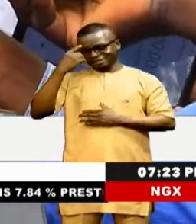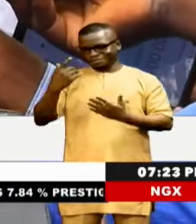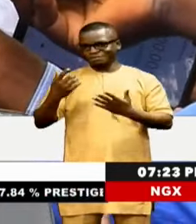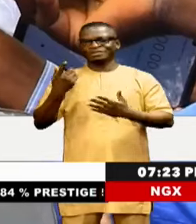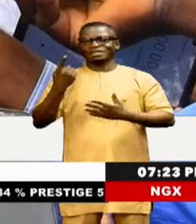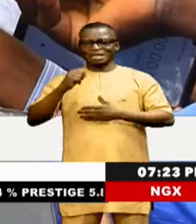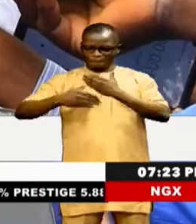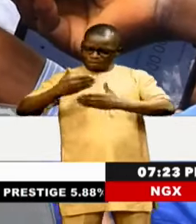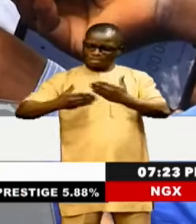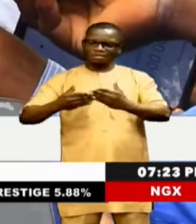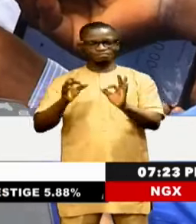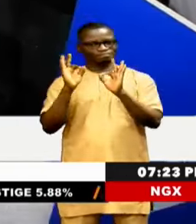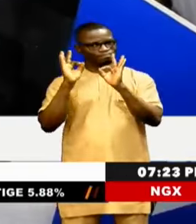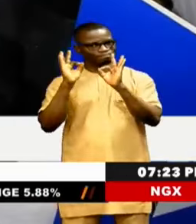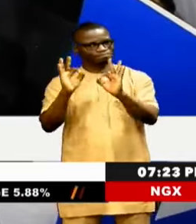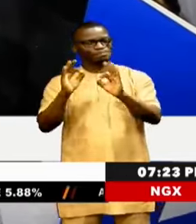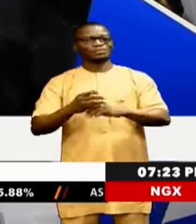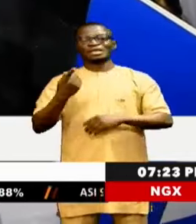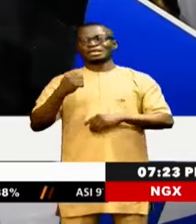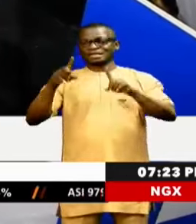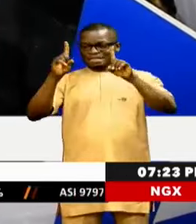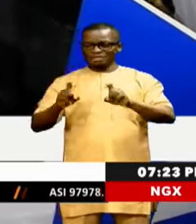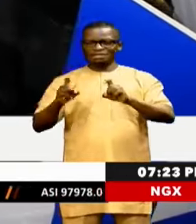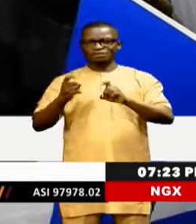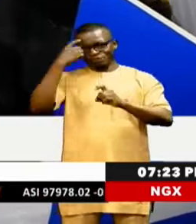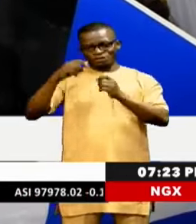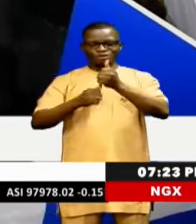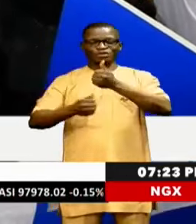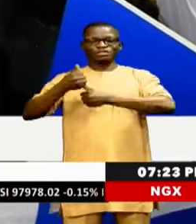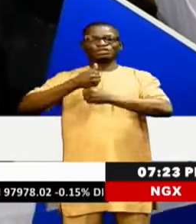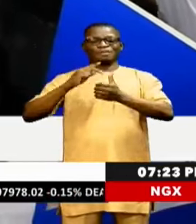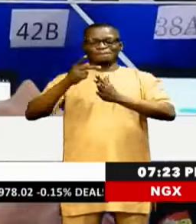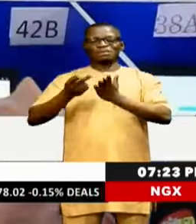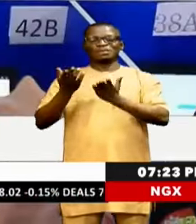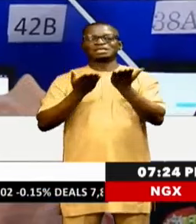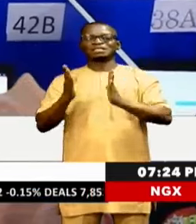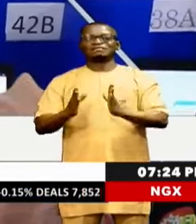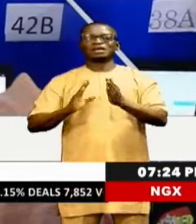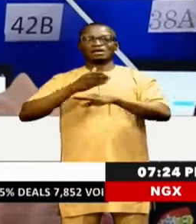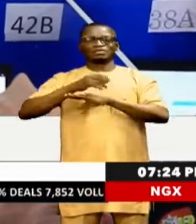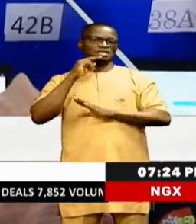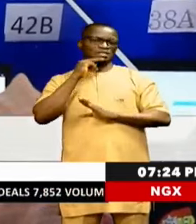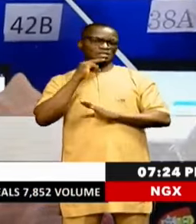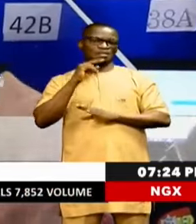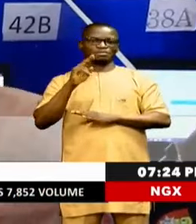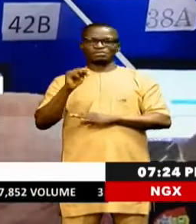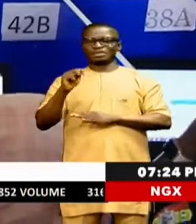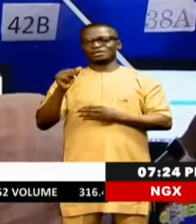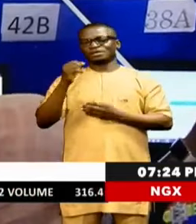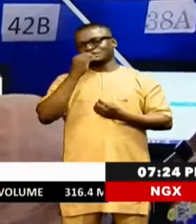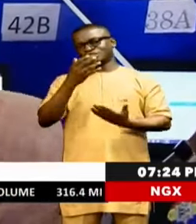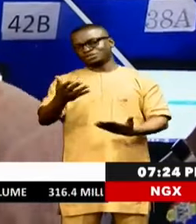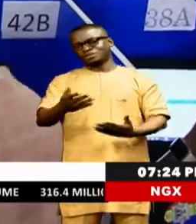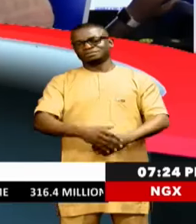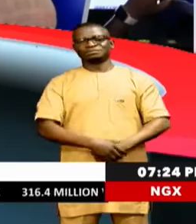the process is going on smoothly. The examination is for senior public servants across the country. Haman Jabani, NTA News.